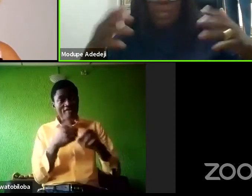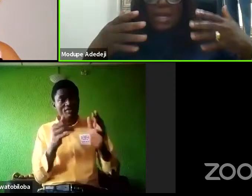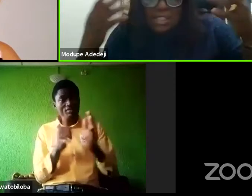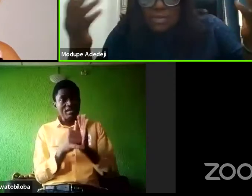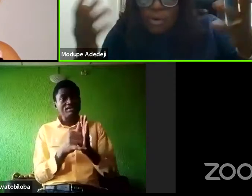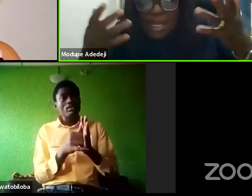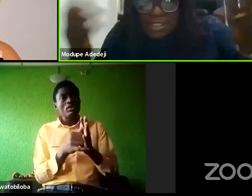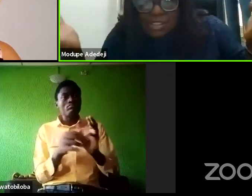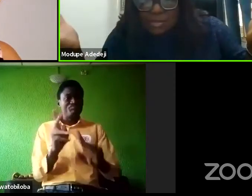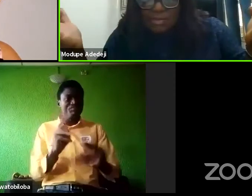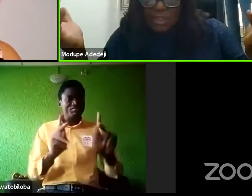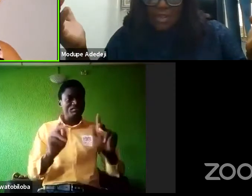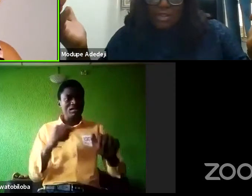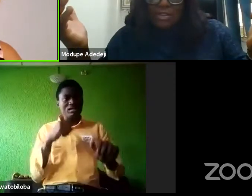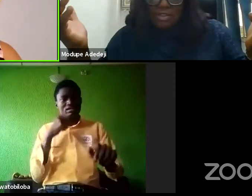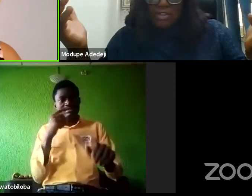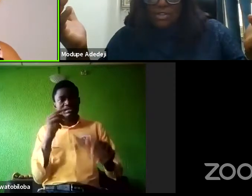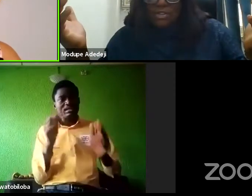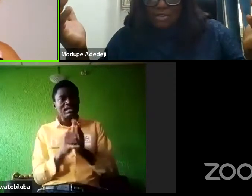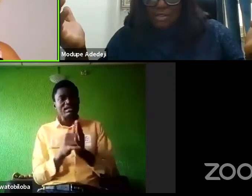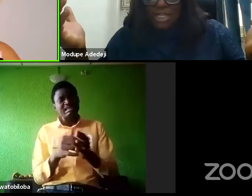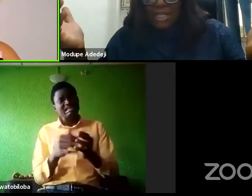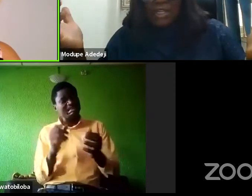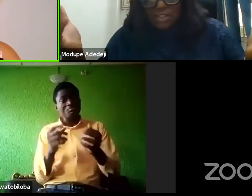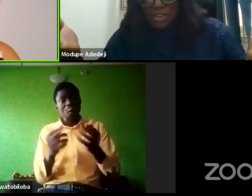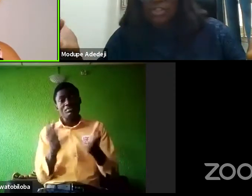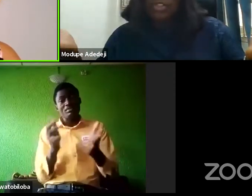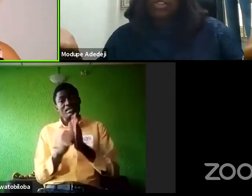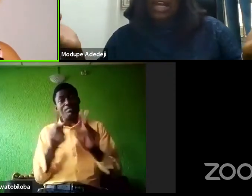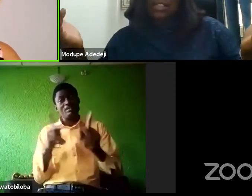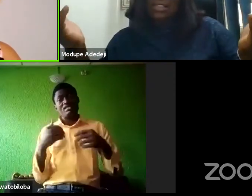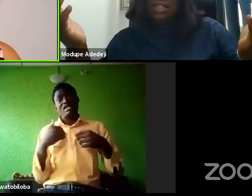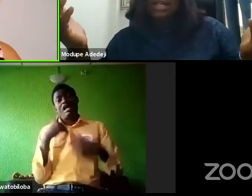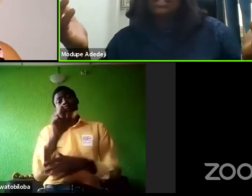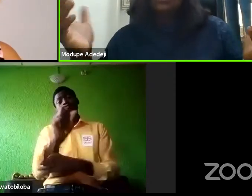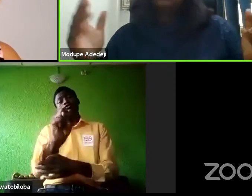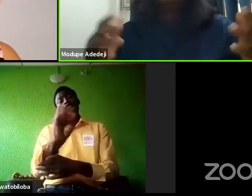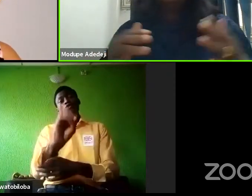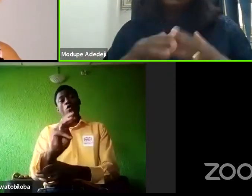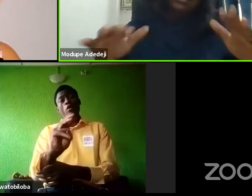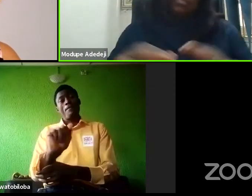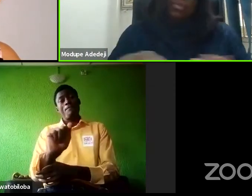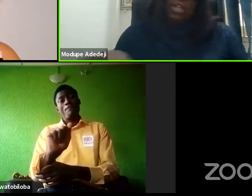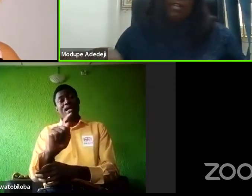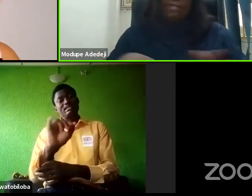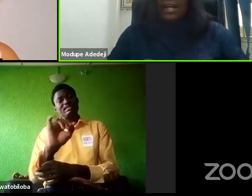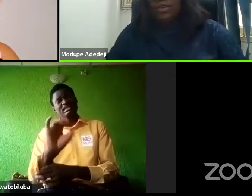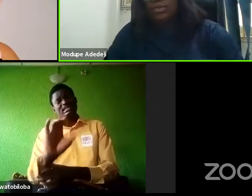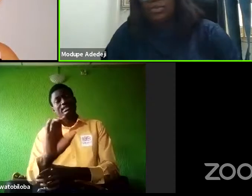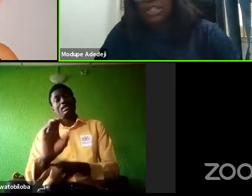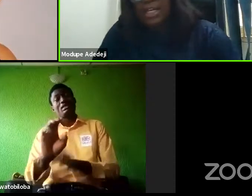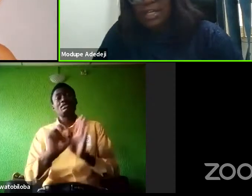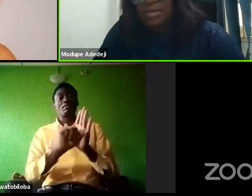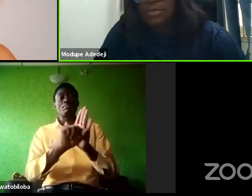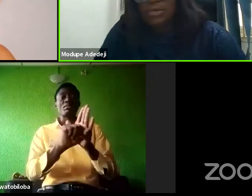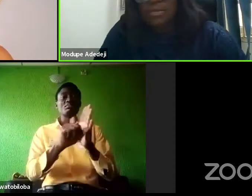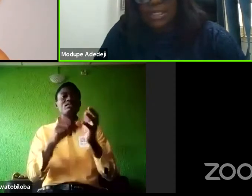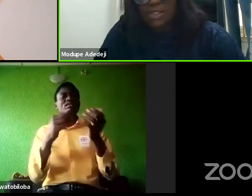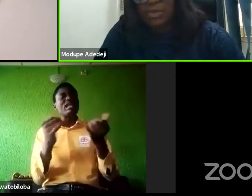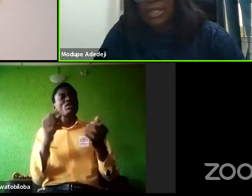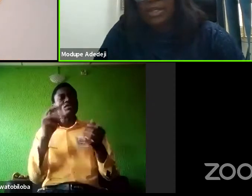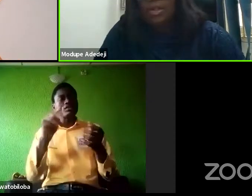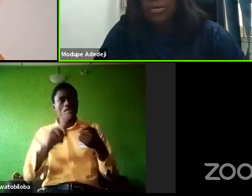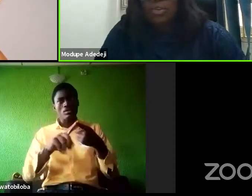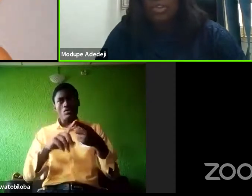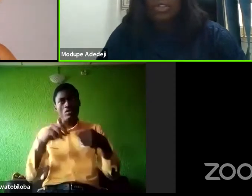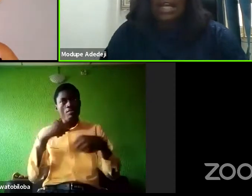it's somatic. Yes, somatic symptoms. Yeah, you can see that. So you really have to clarify those symptoms